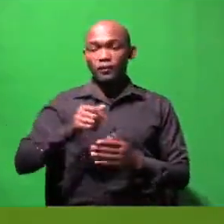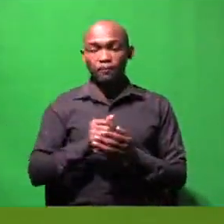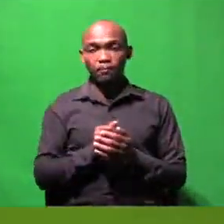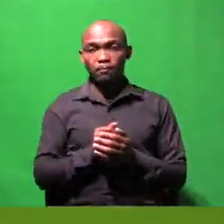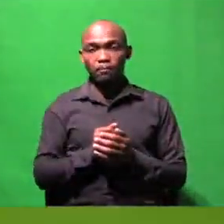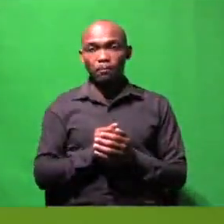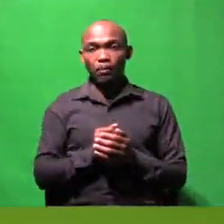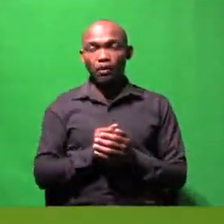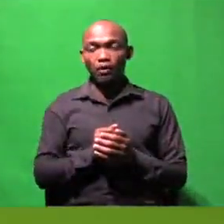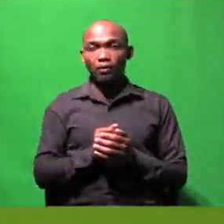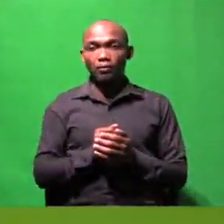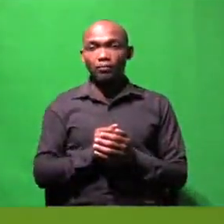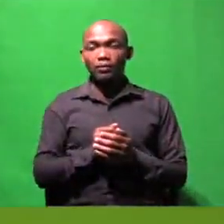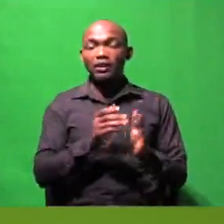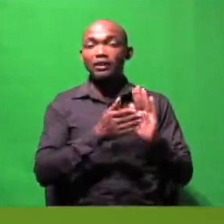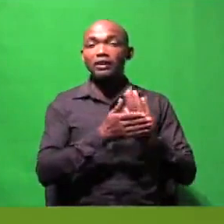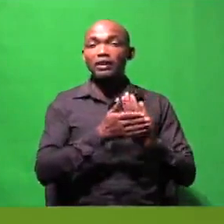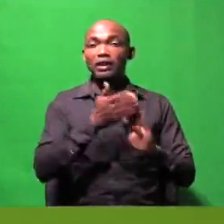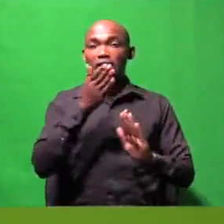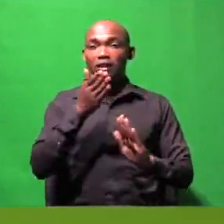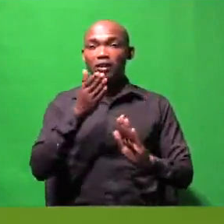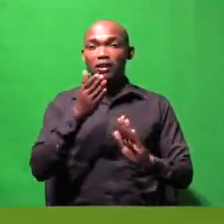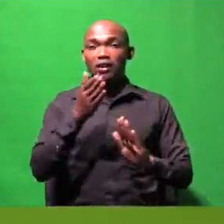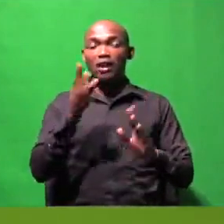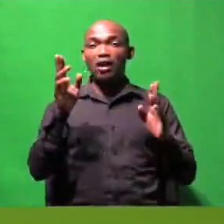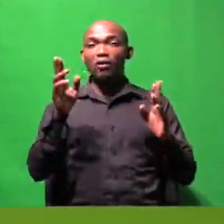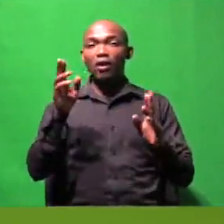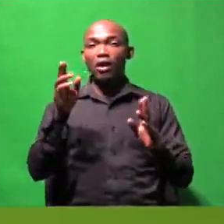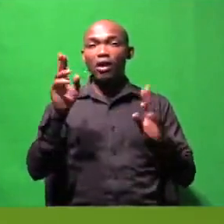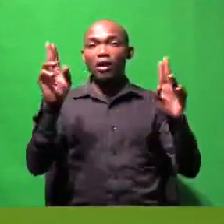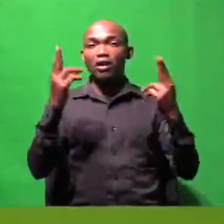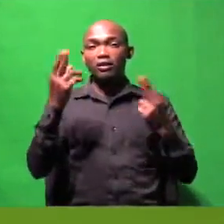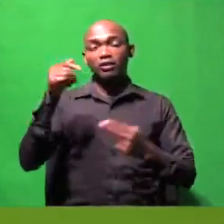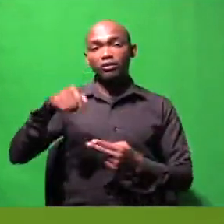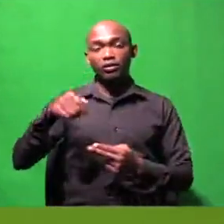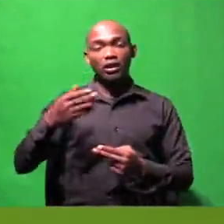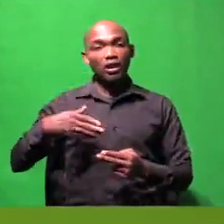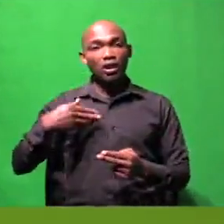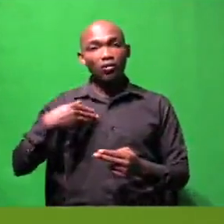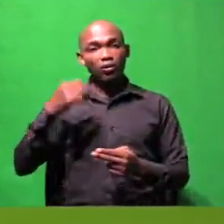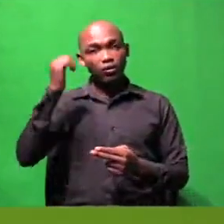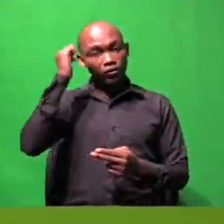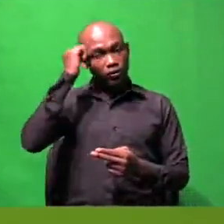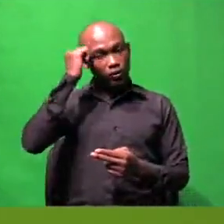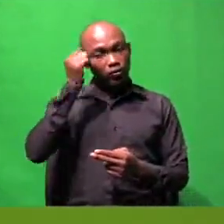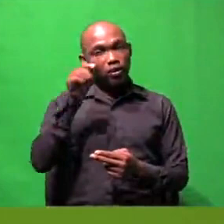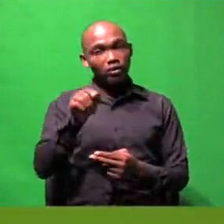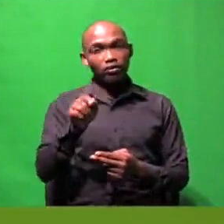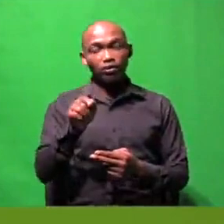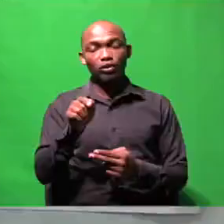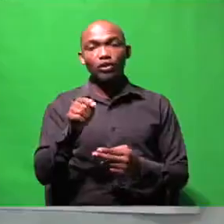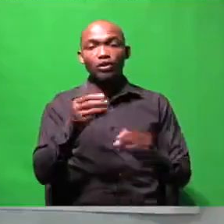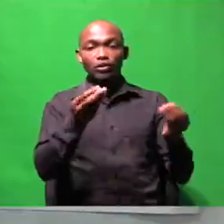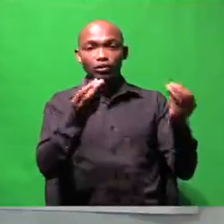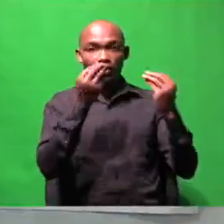By starting our lesson today, I would like to remind you that we have learned about Dalton